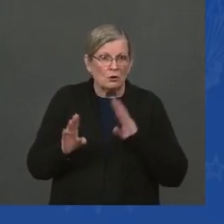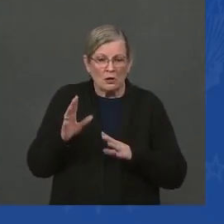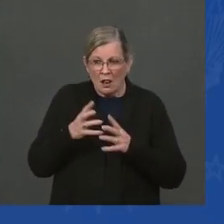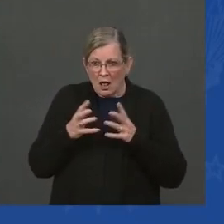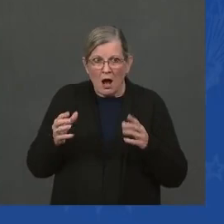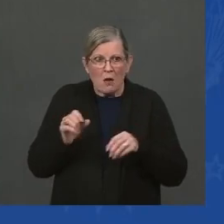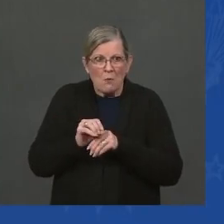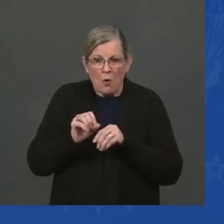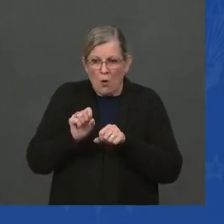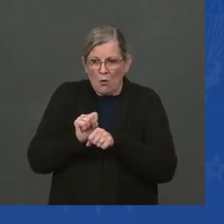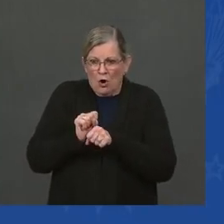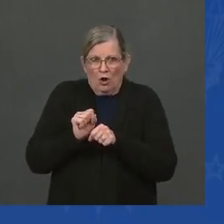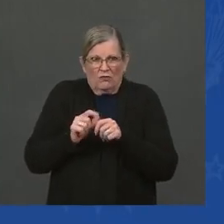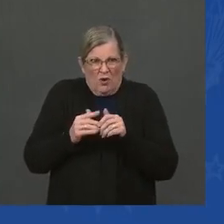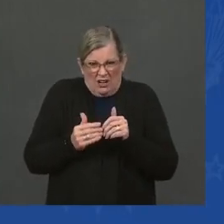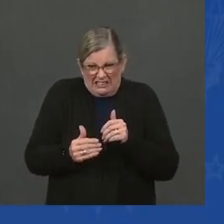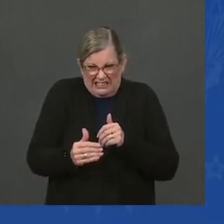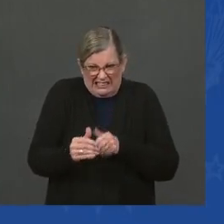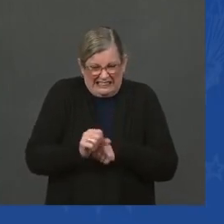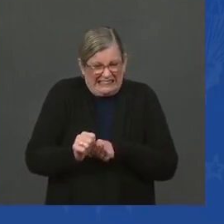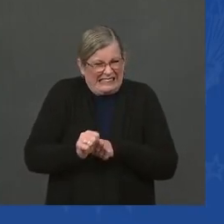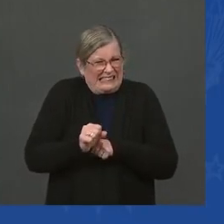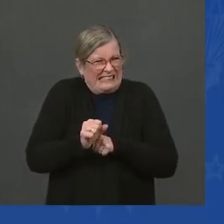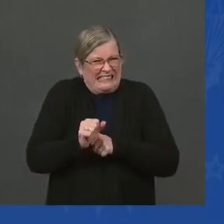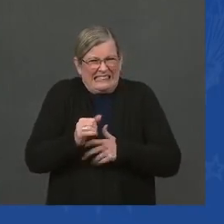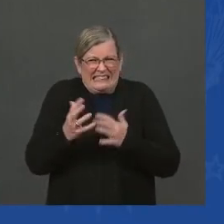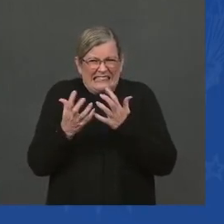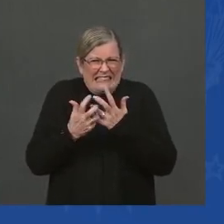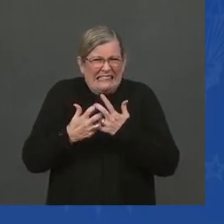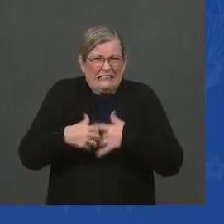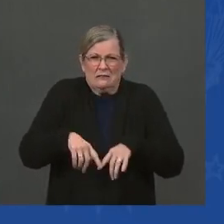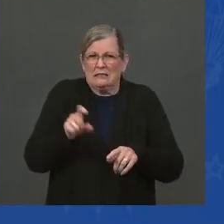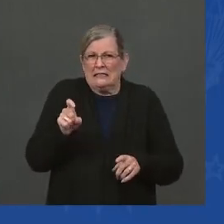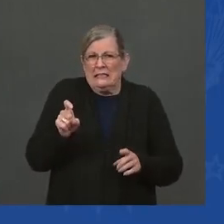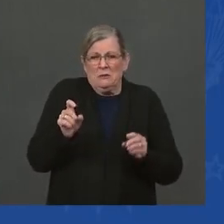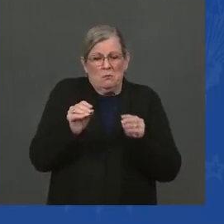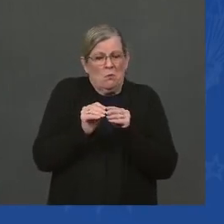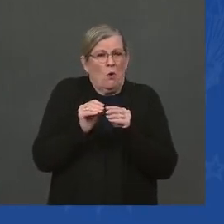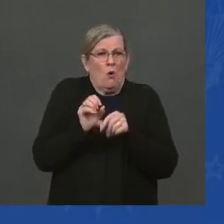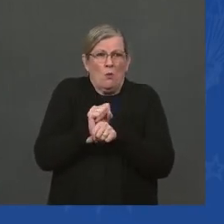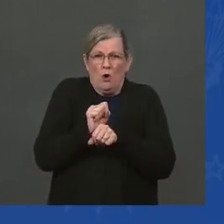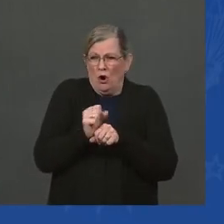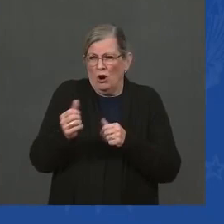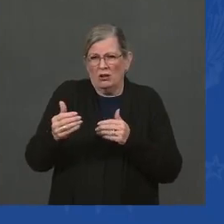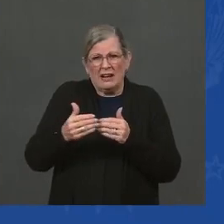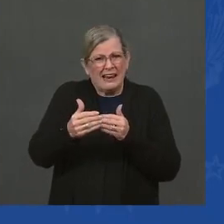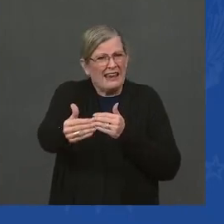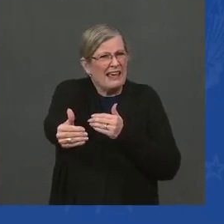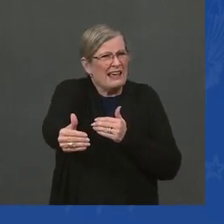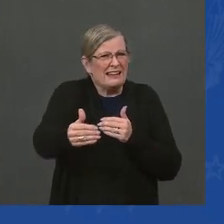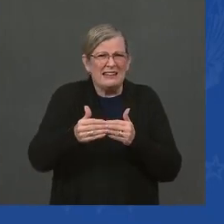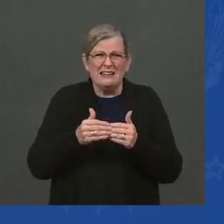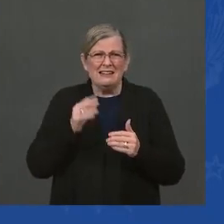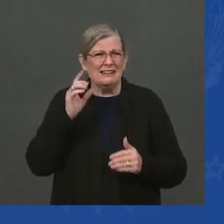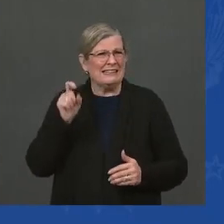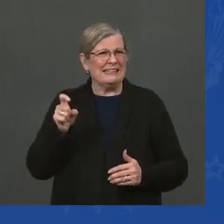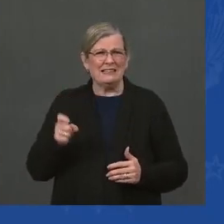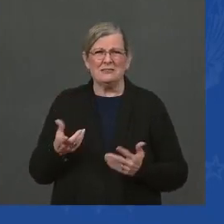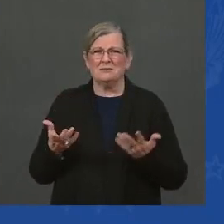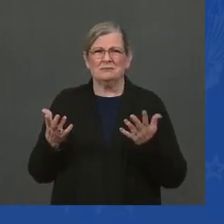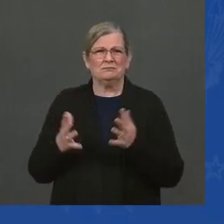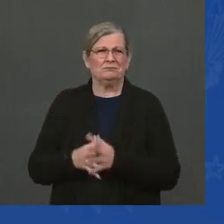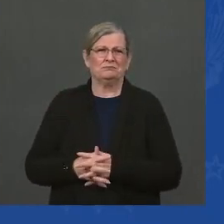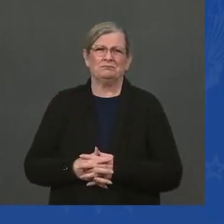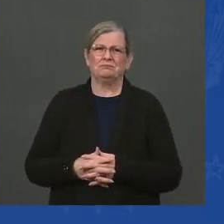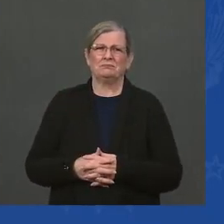point. And more has to be done. And I didn't have a single